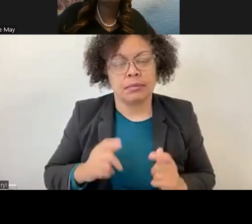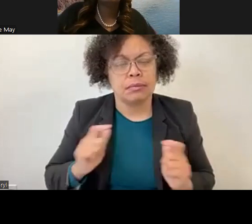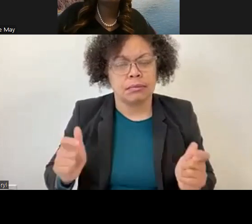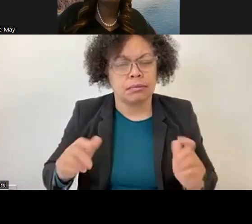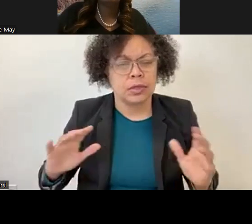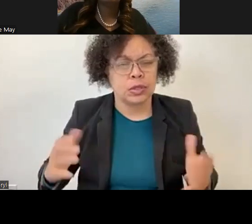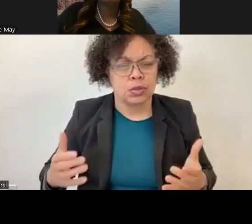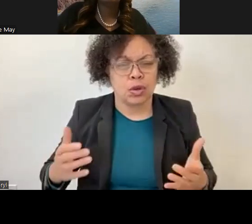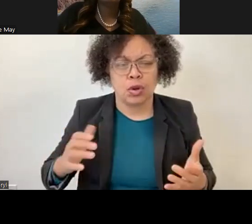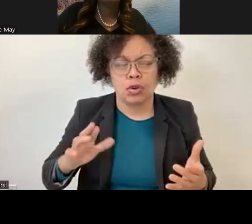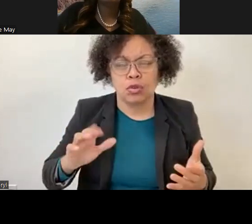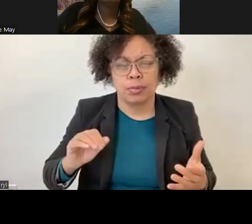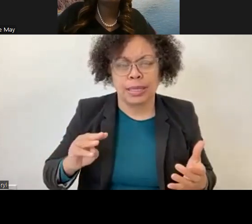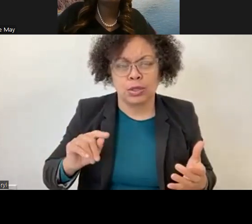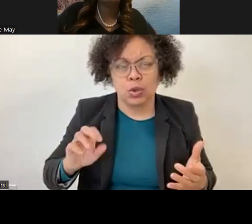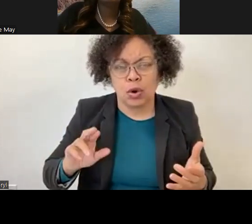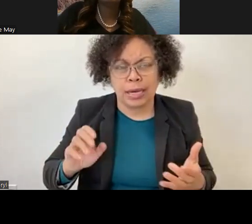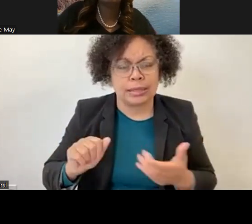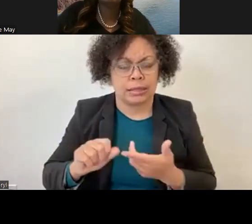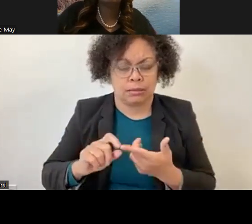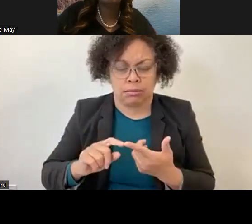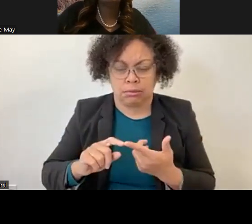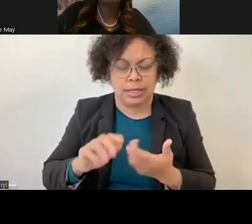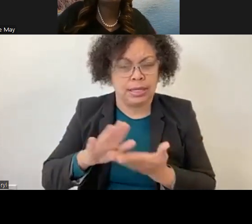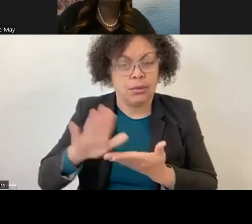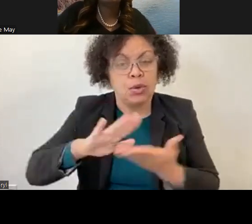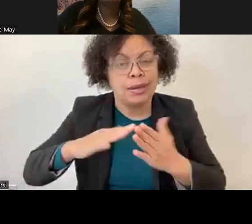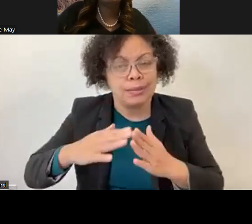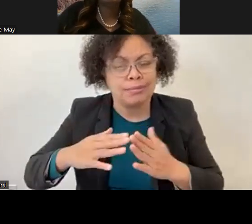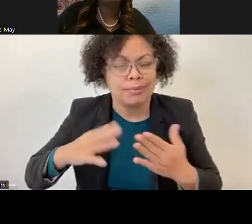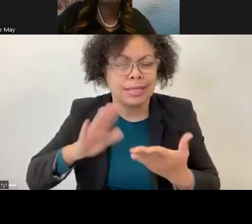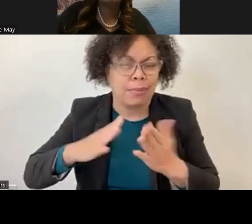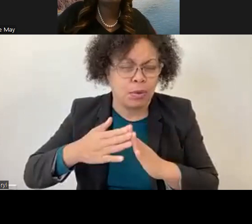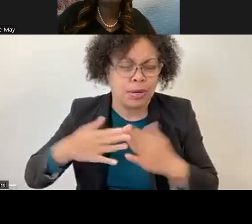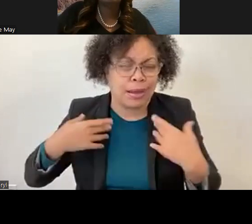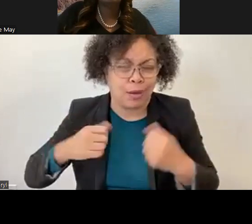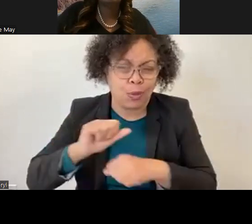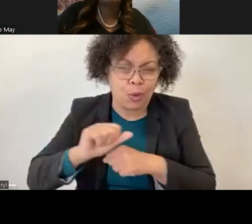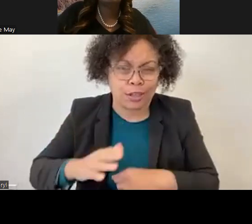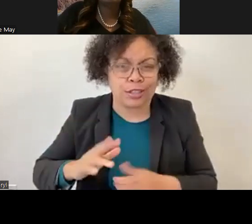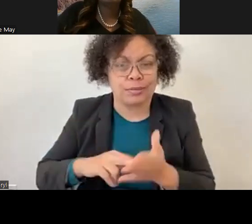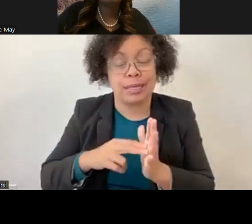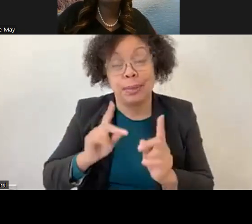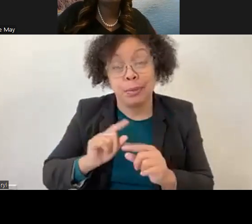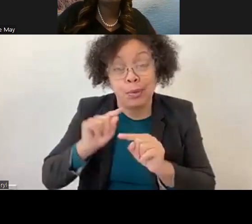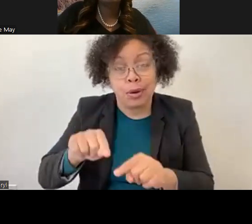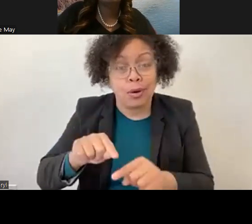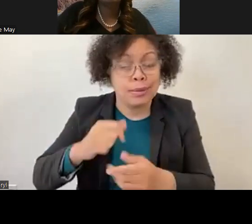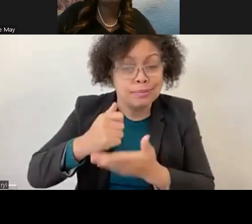of promotores, community health workers, individuals who are, health aides